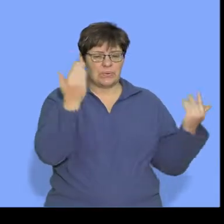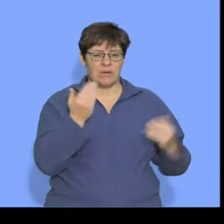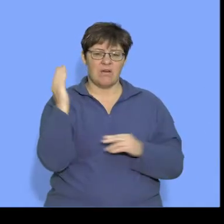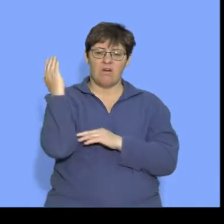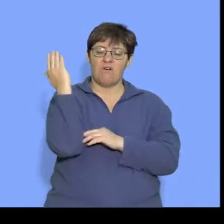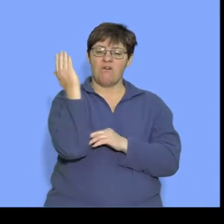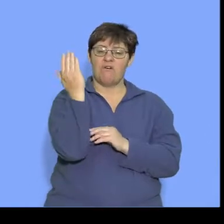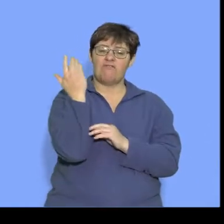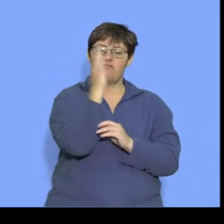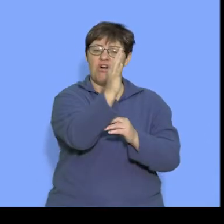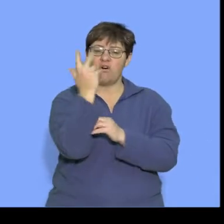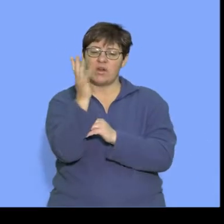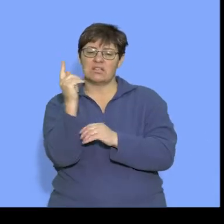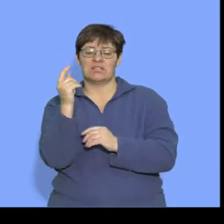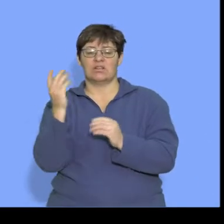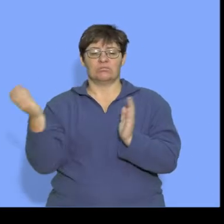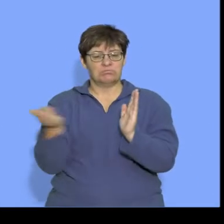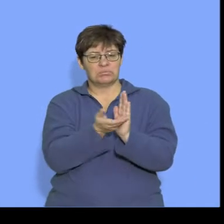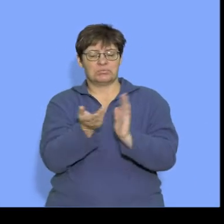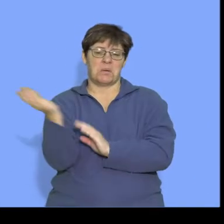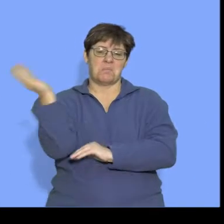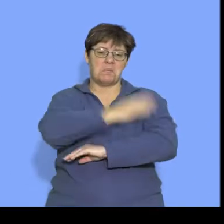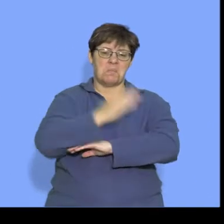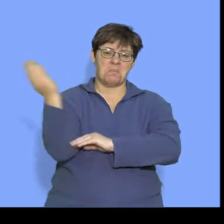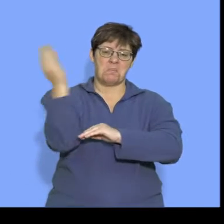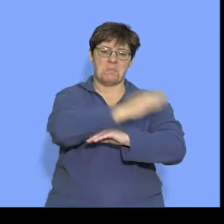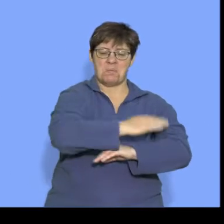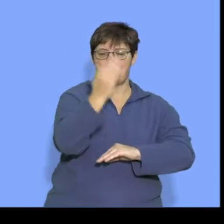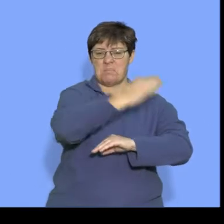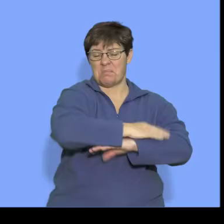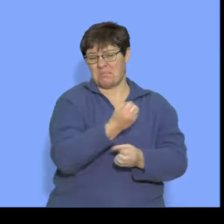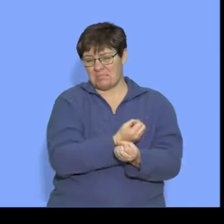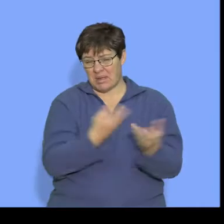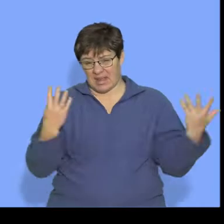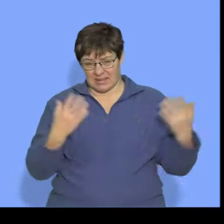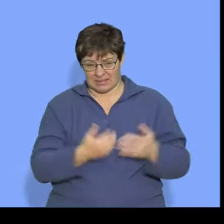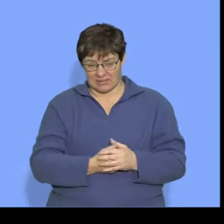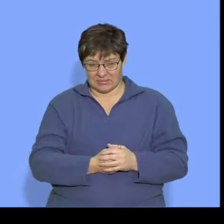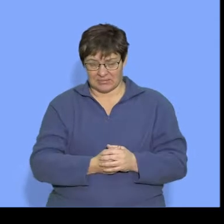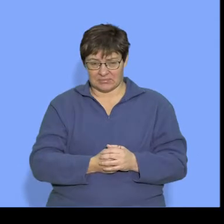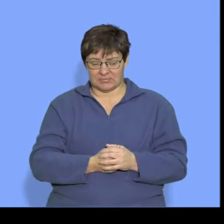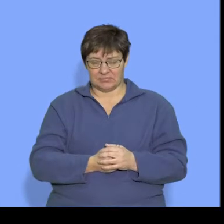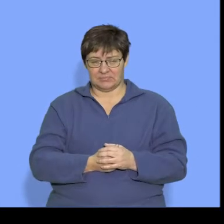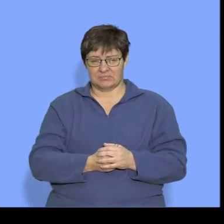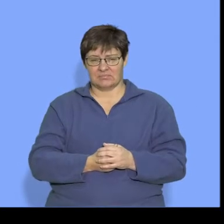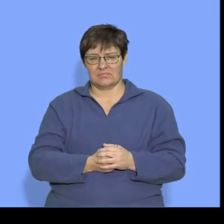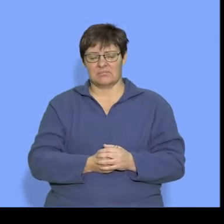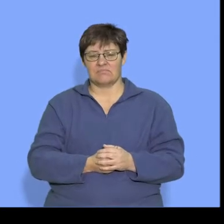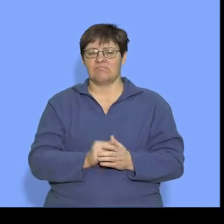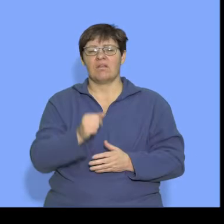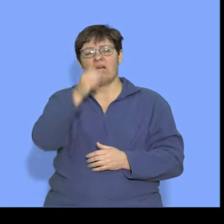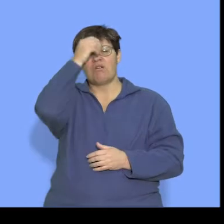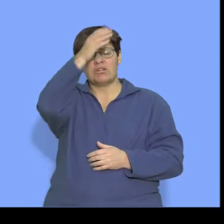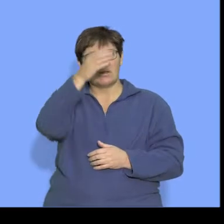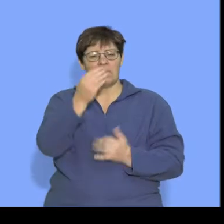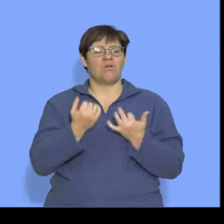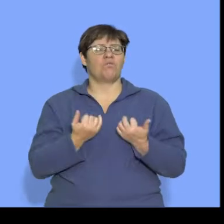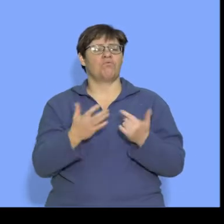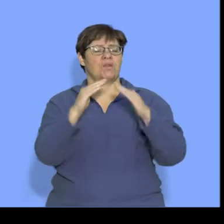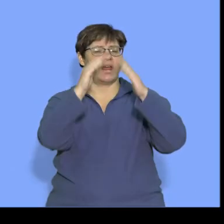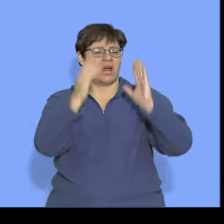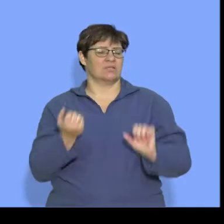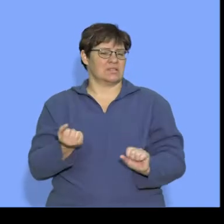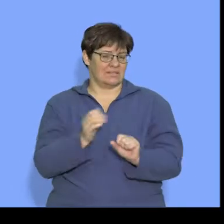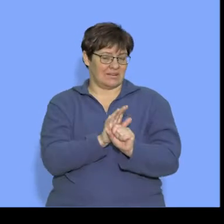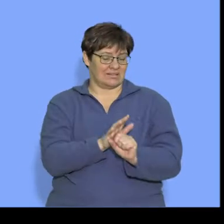where we remove lots of trees. Let's have a main overview of the concept of greenhouse effect. And